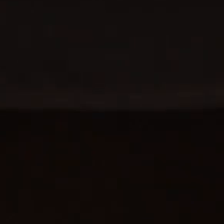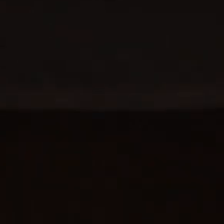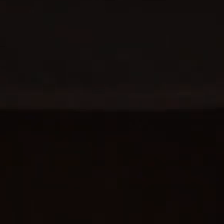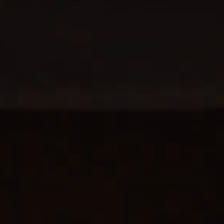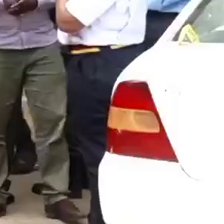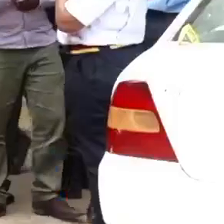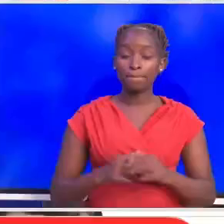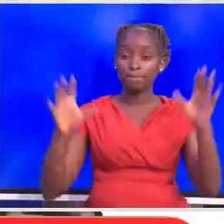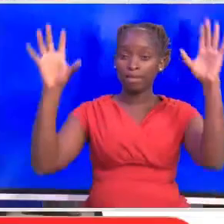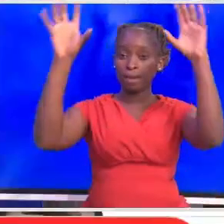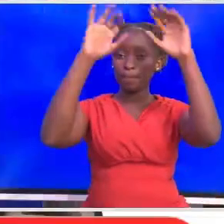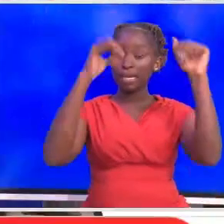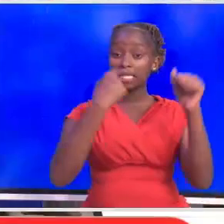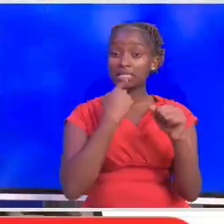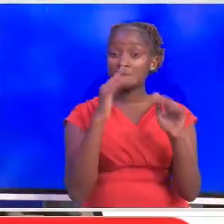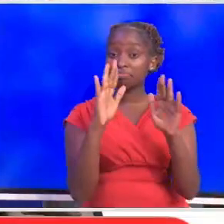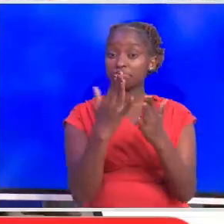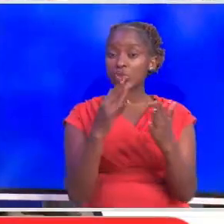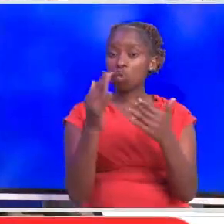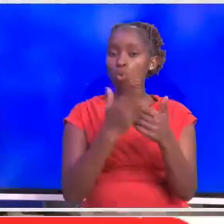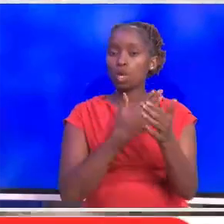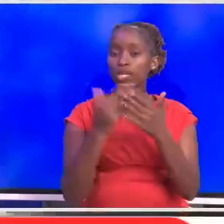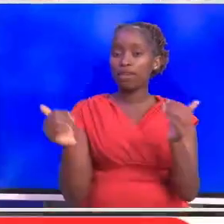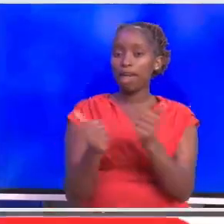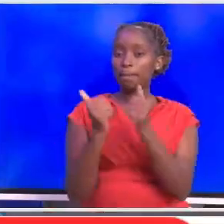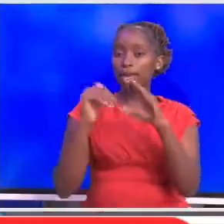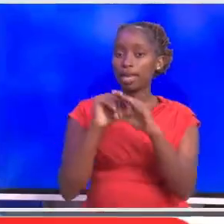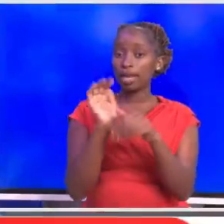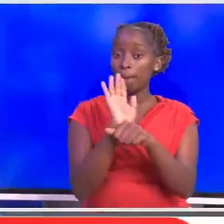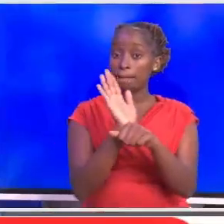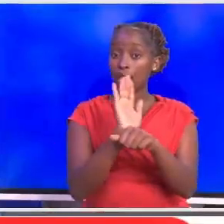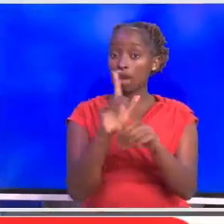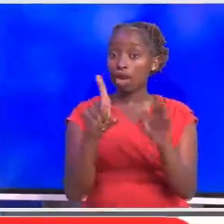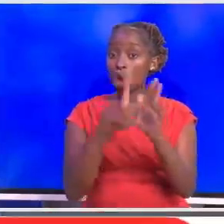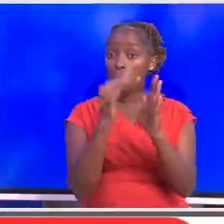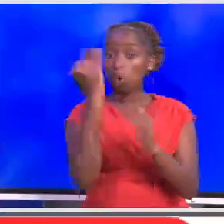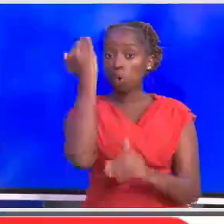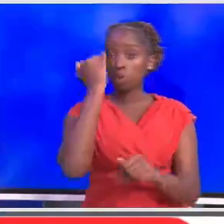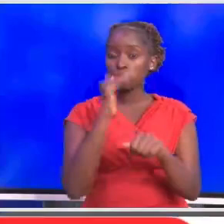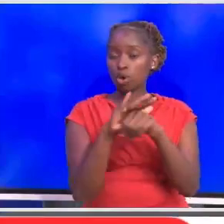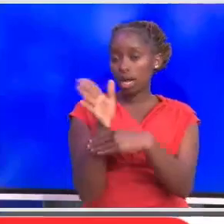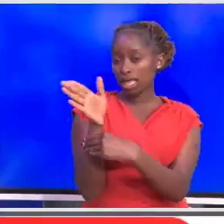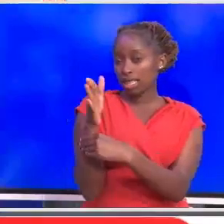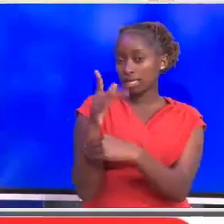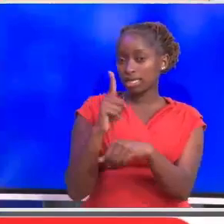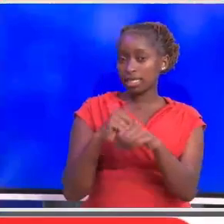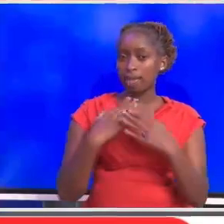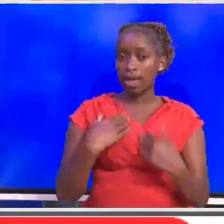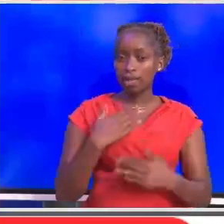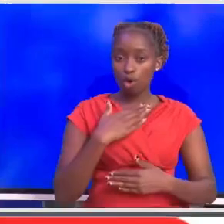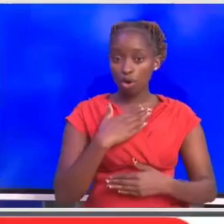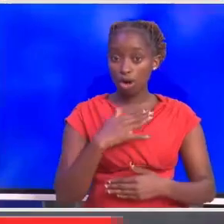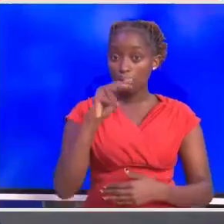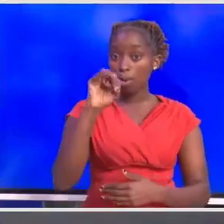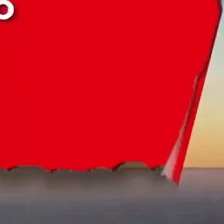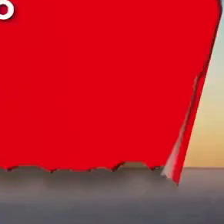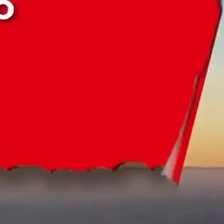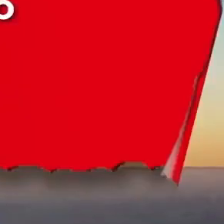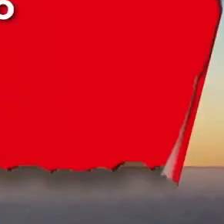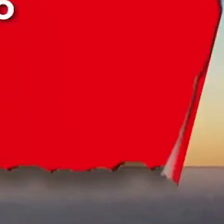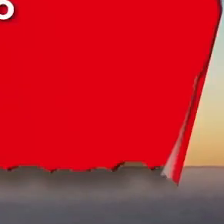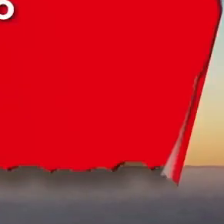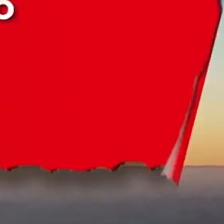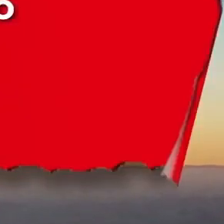The president stating that what transpired at the Makadara Law Courts on Thursday while Honorable Monica Kivuti was on duty